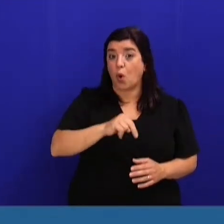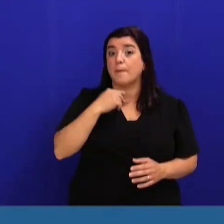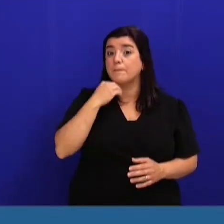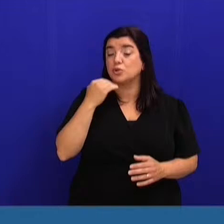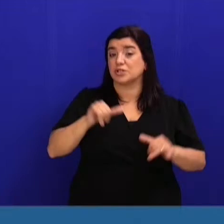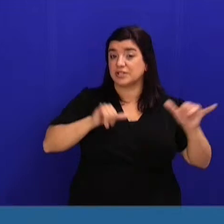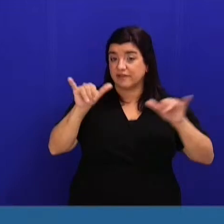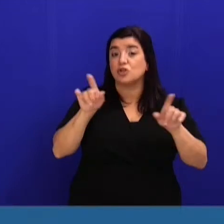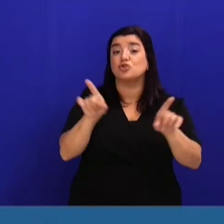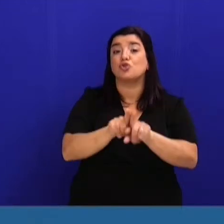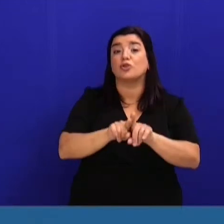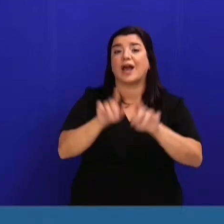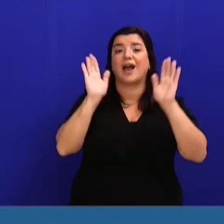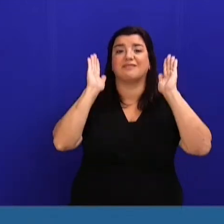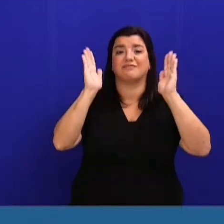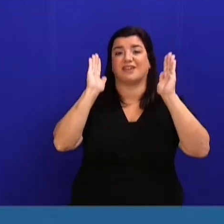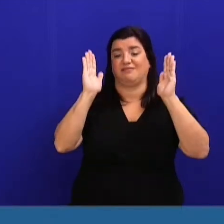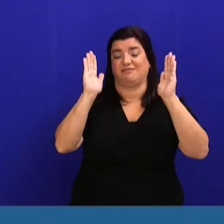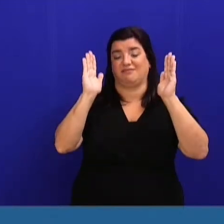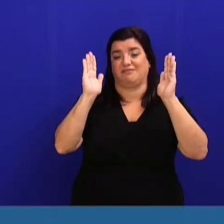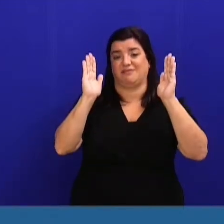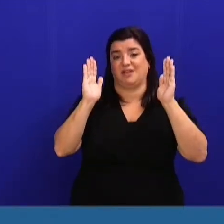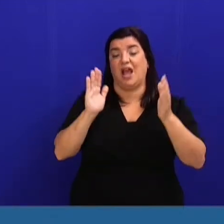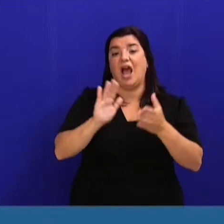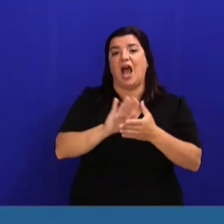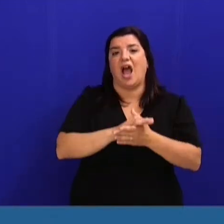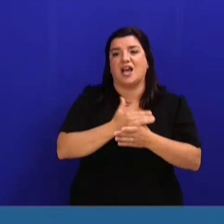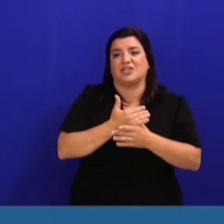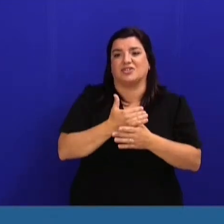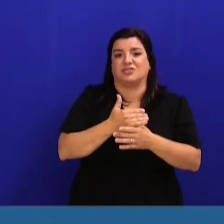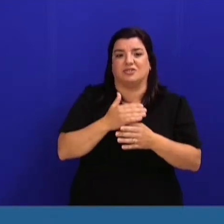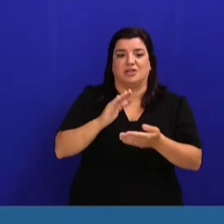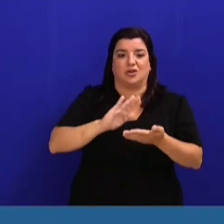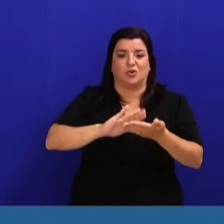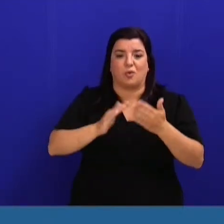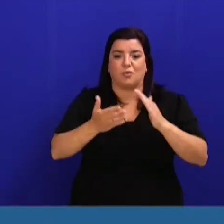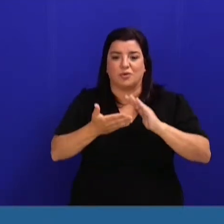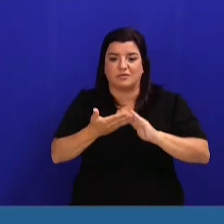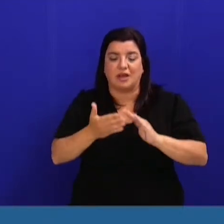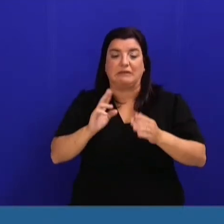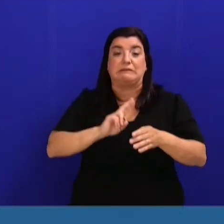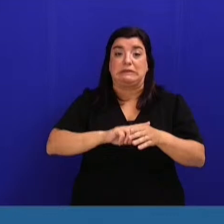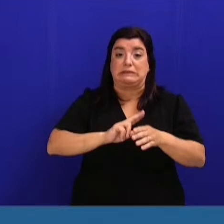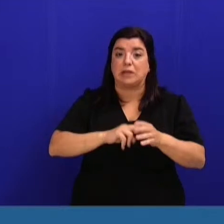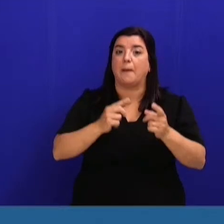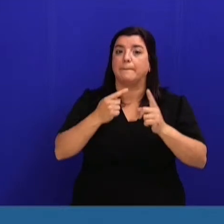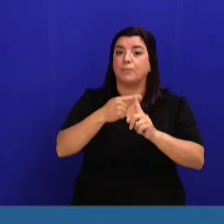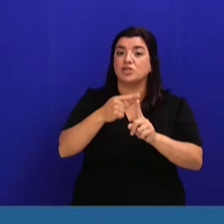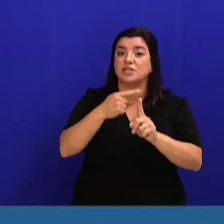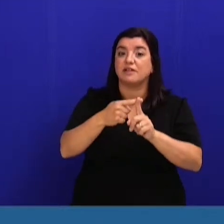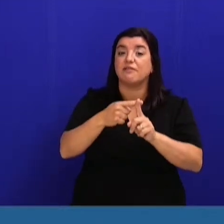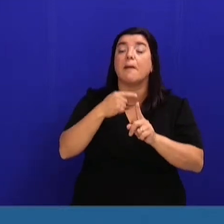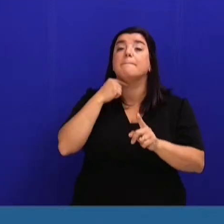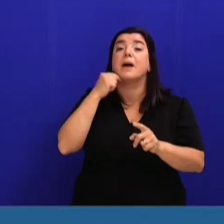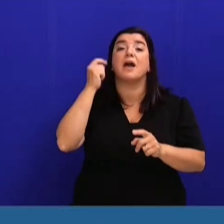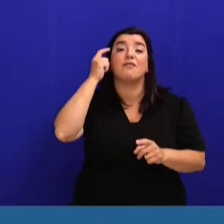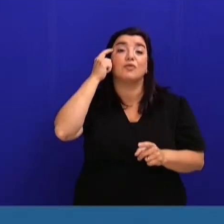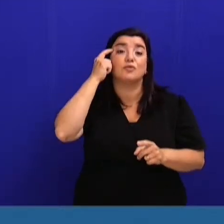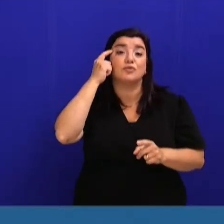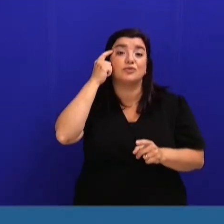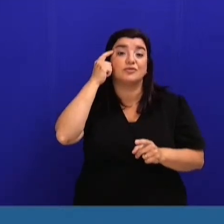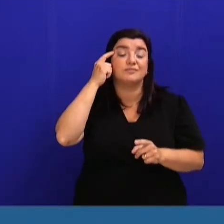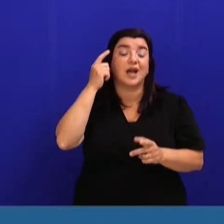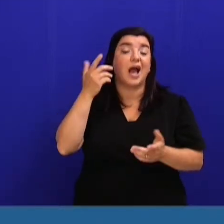ta' prevenzjoni li għandna għaliex inti jista' jkollok persuni fil-komunità li jkunu pożittivi u jkun għadhom ma jafux.